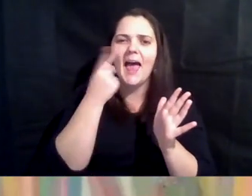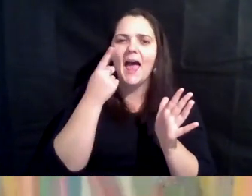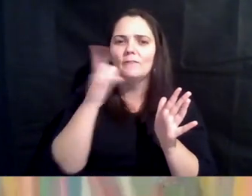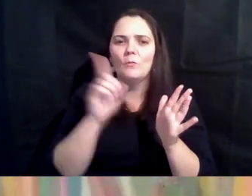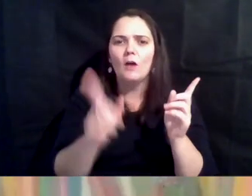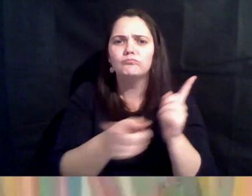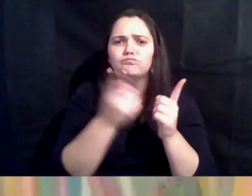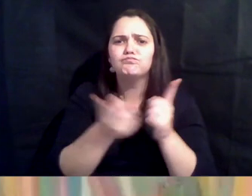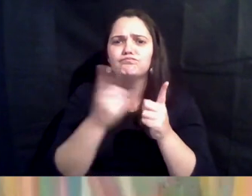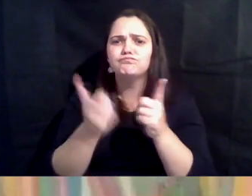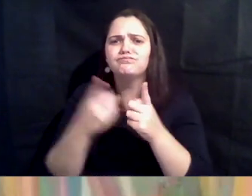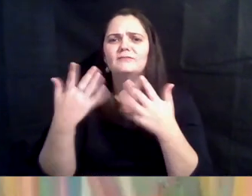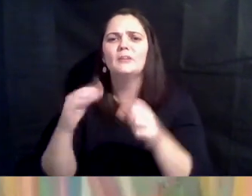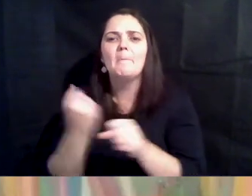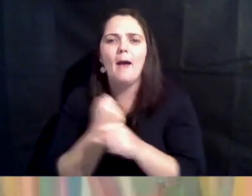comes to zine making. But